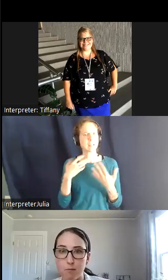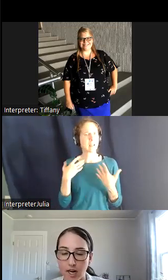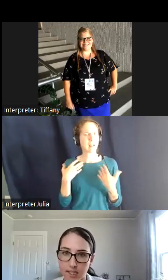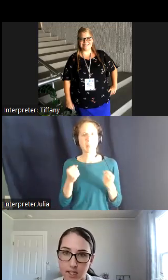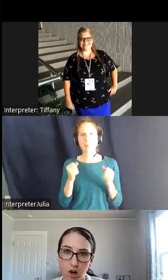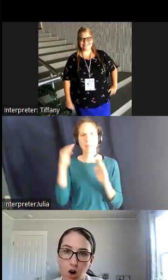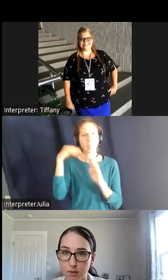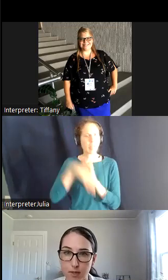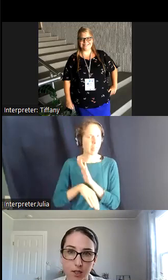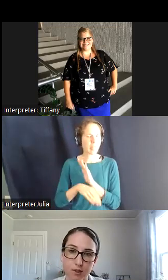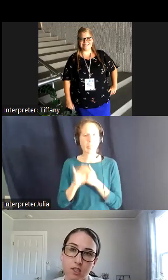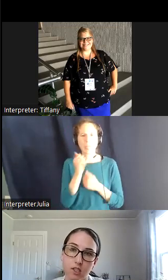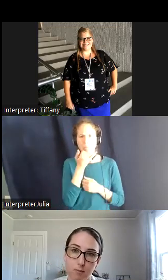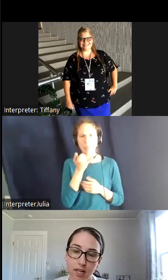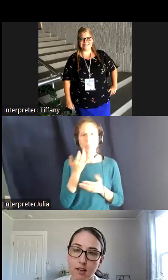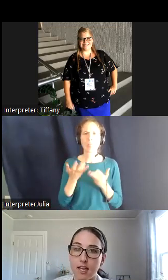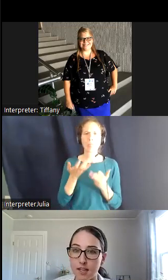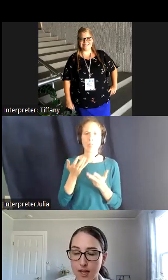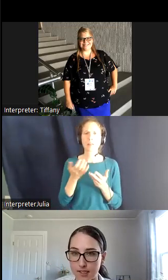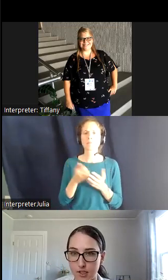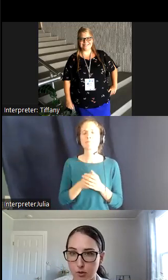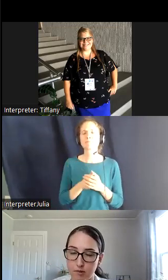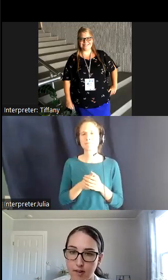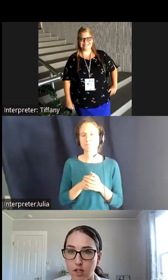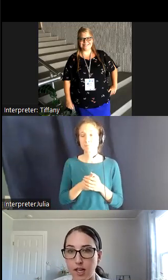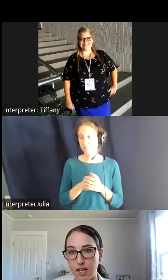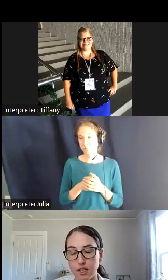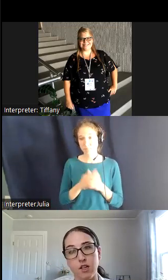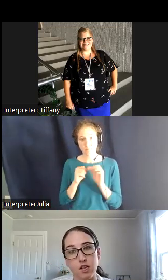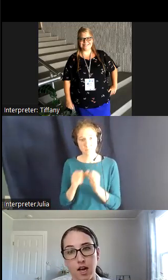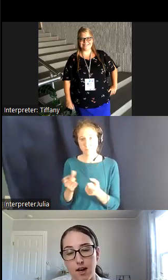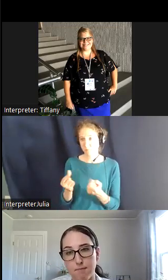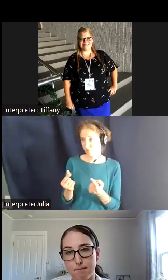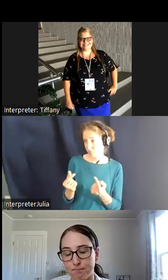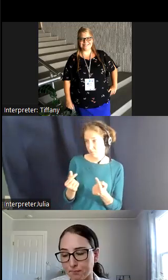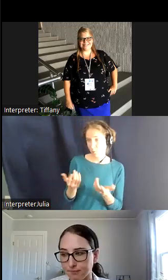these same criteria are to be used to determine if that essential provider can